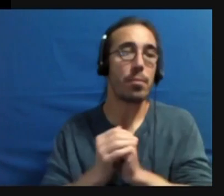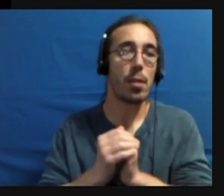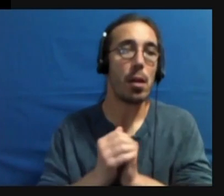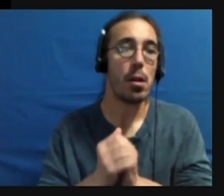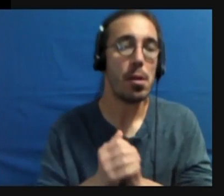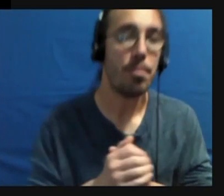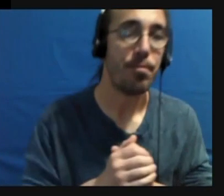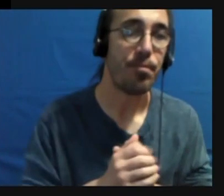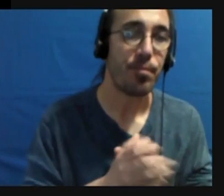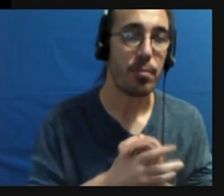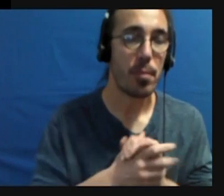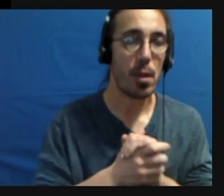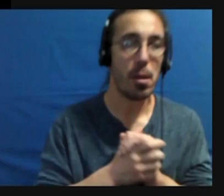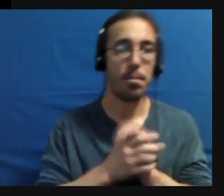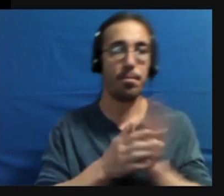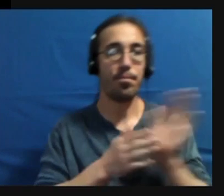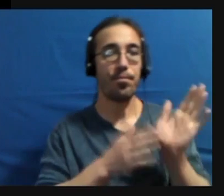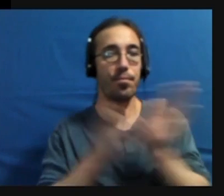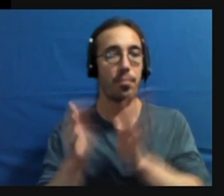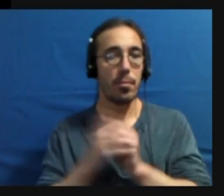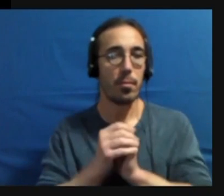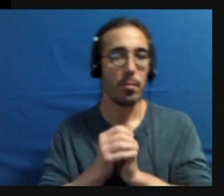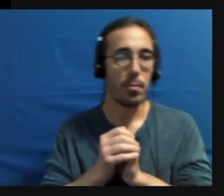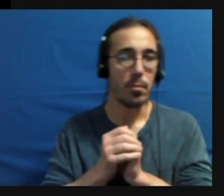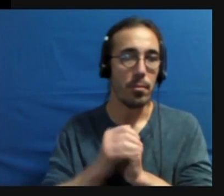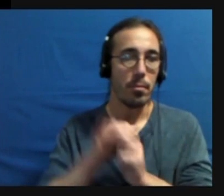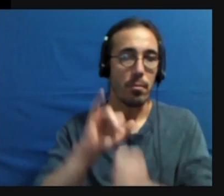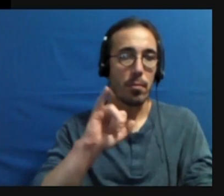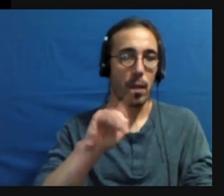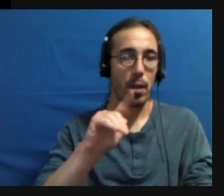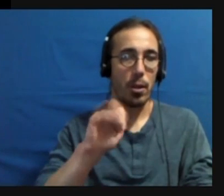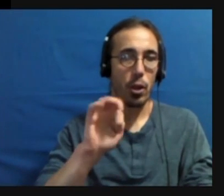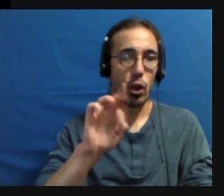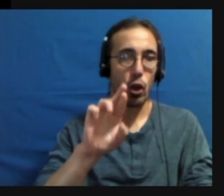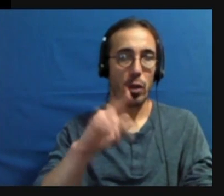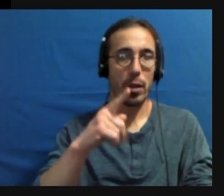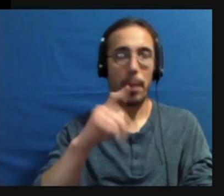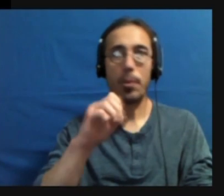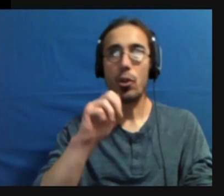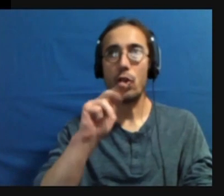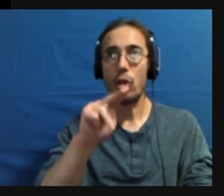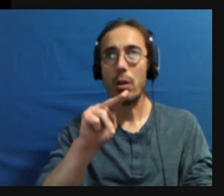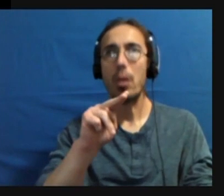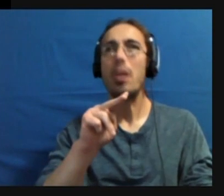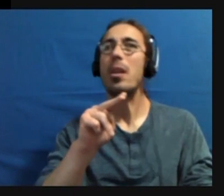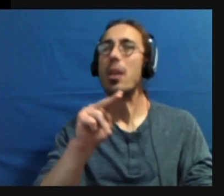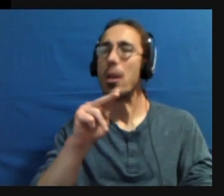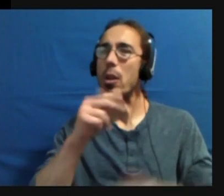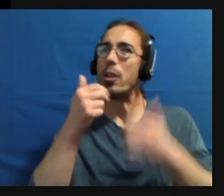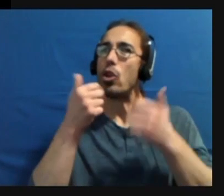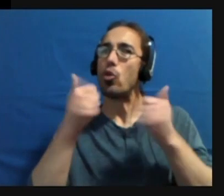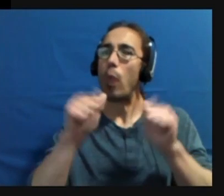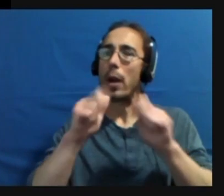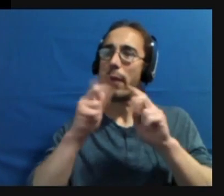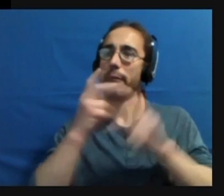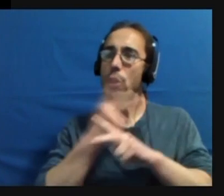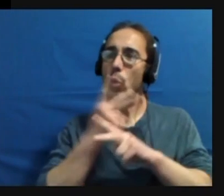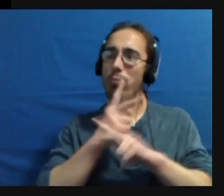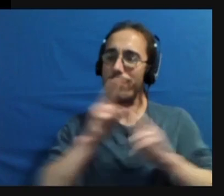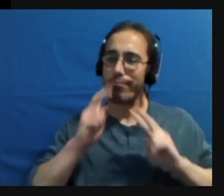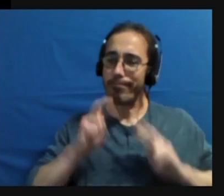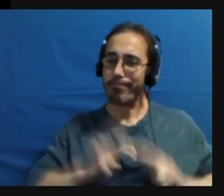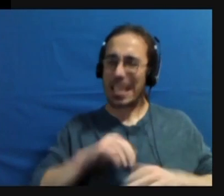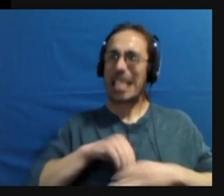thing. Next up, we have interoception. This is our ability to tell what's going on inside our bodies. And there is